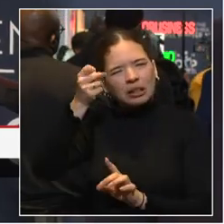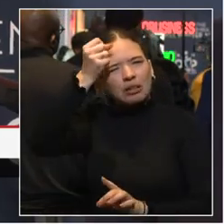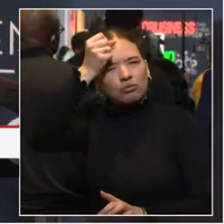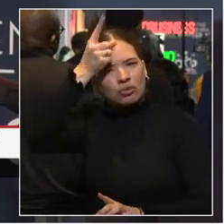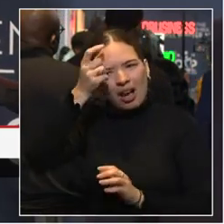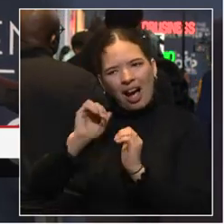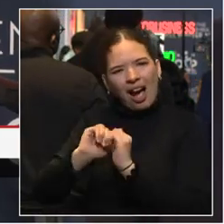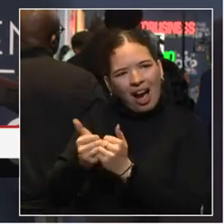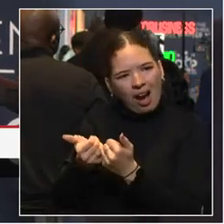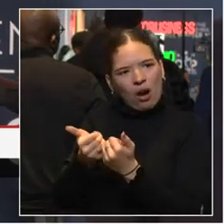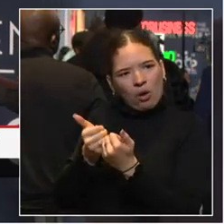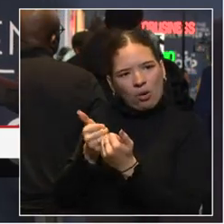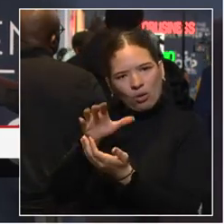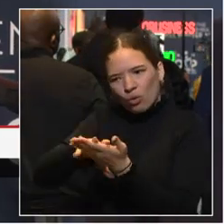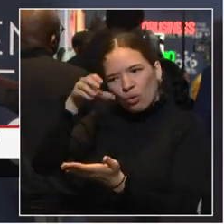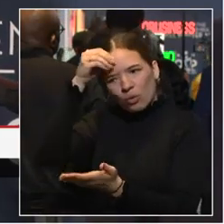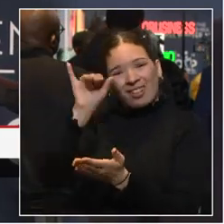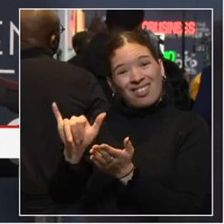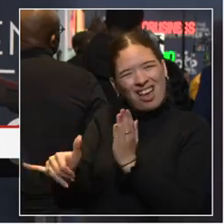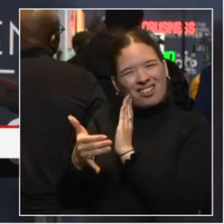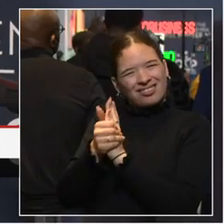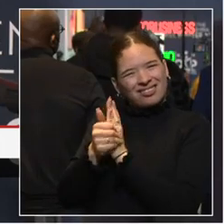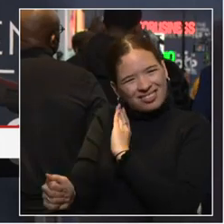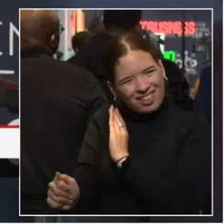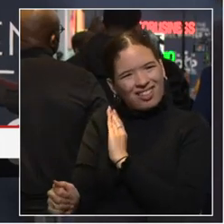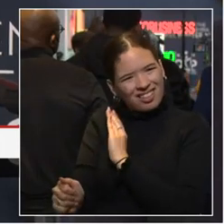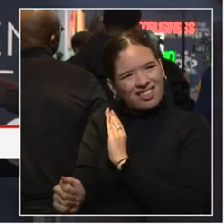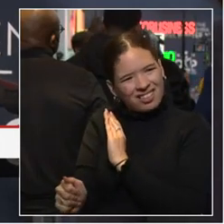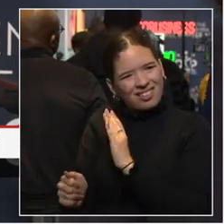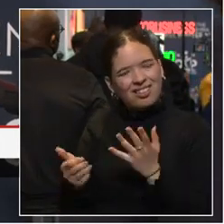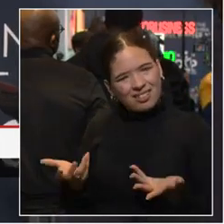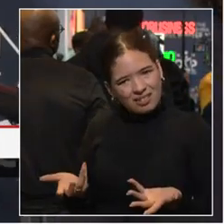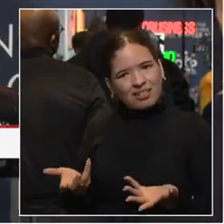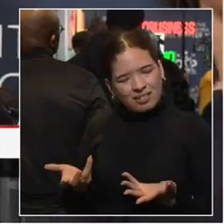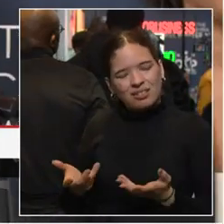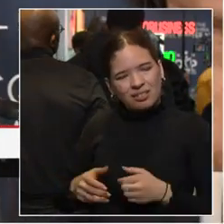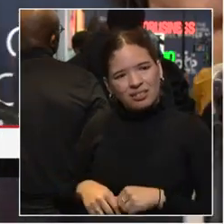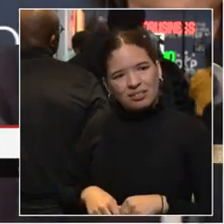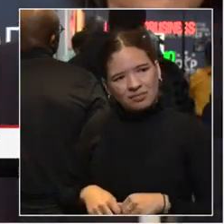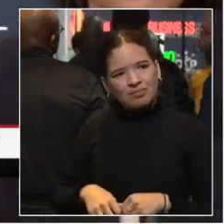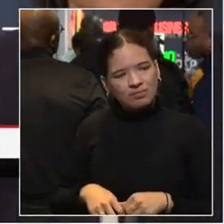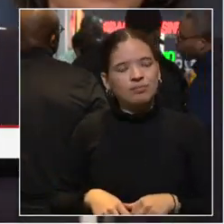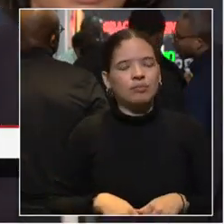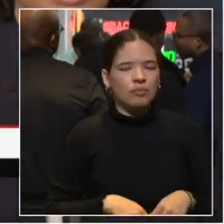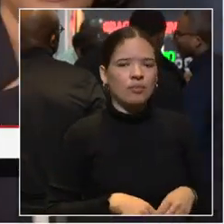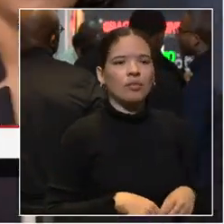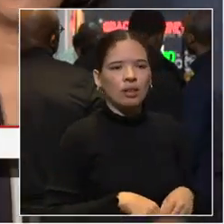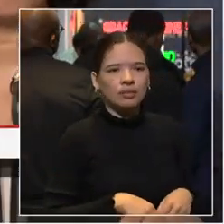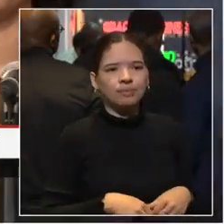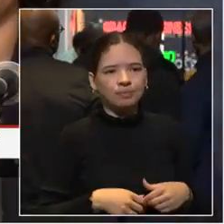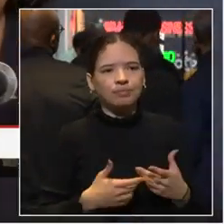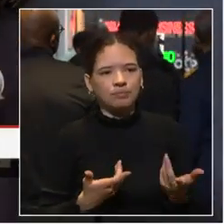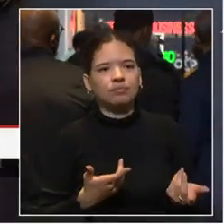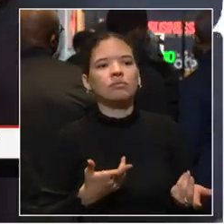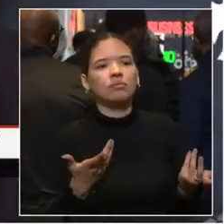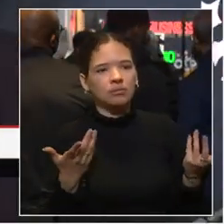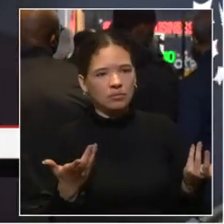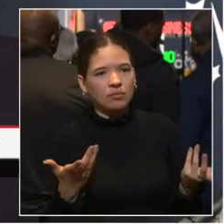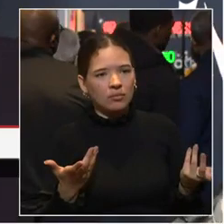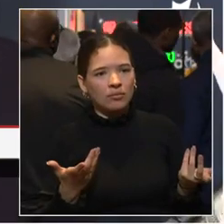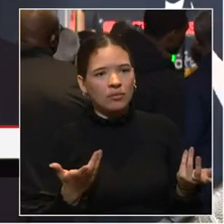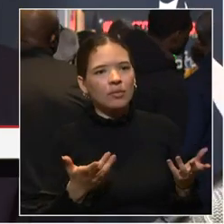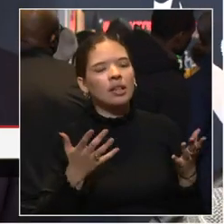learn and grow that skill. But you also put your finger on something that is a point of